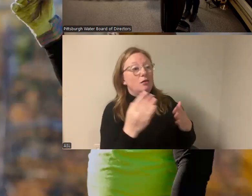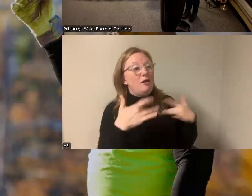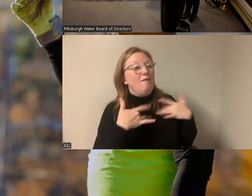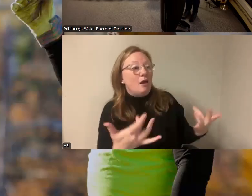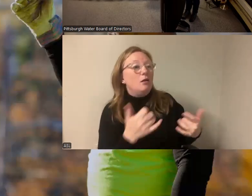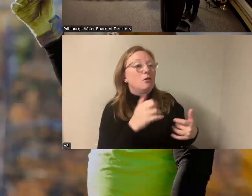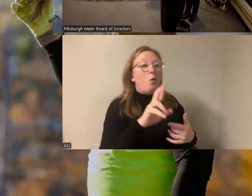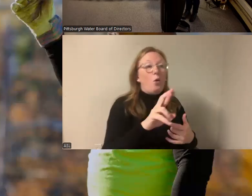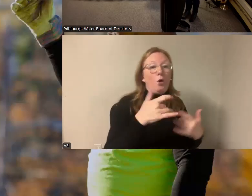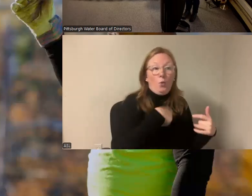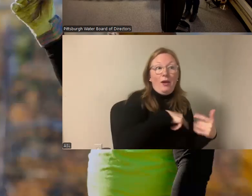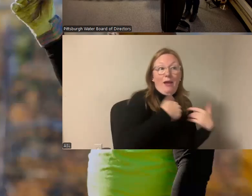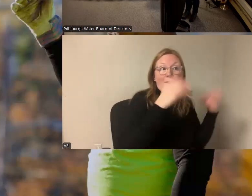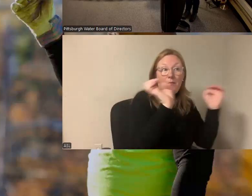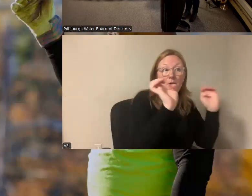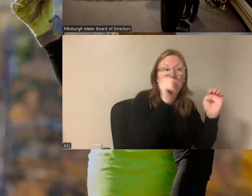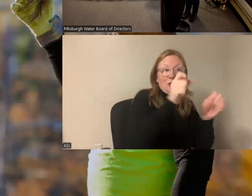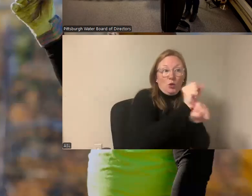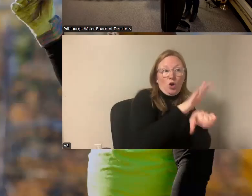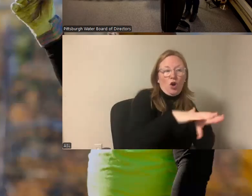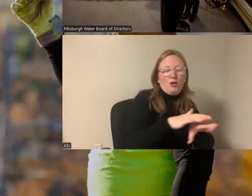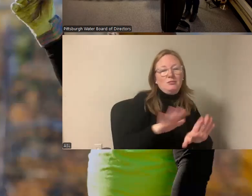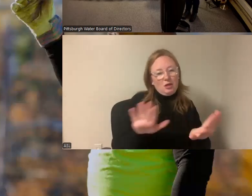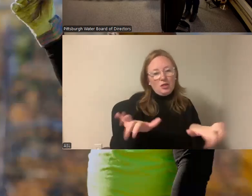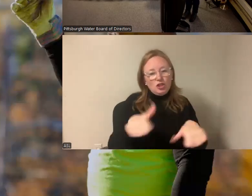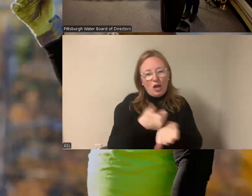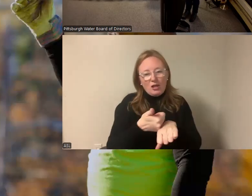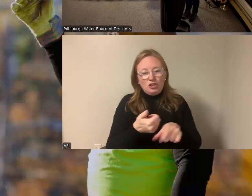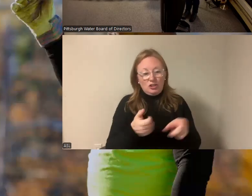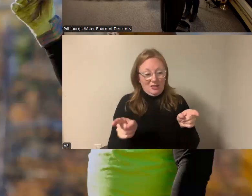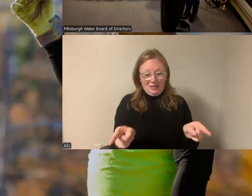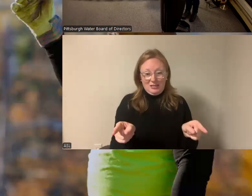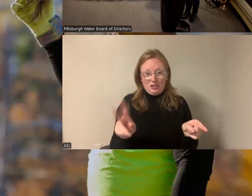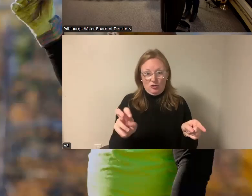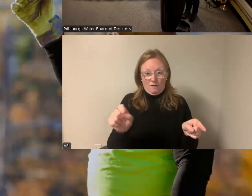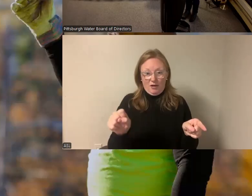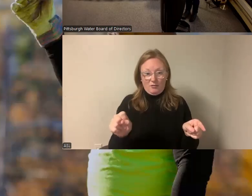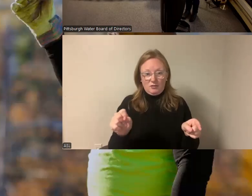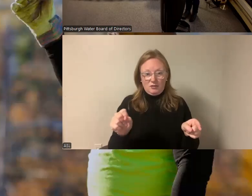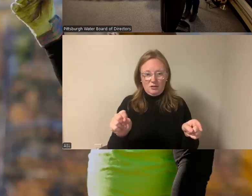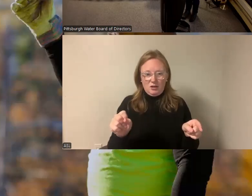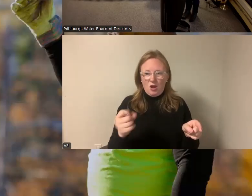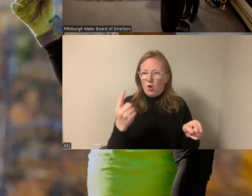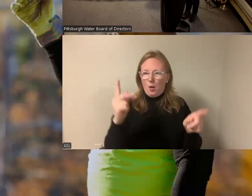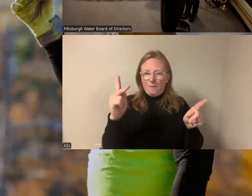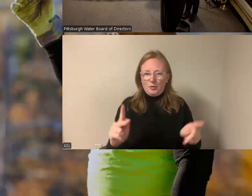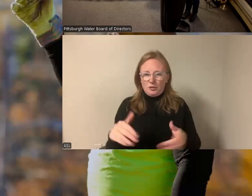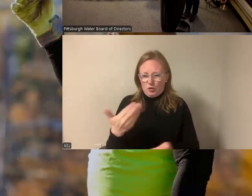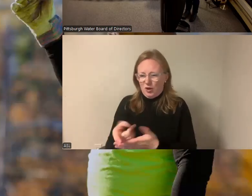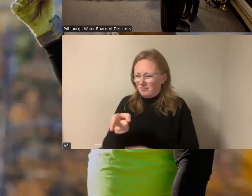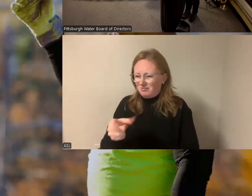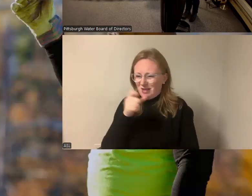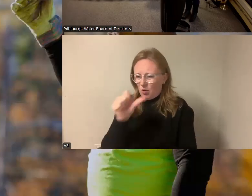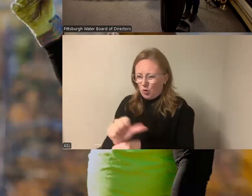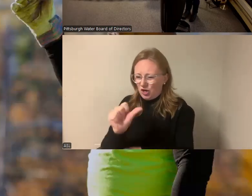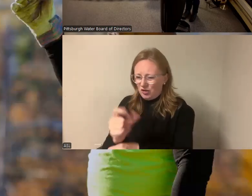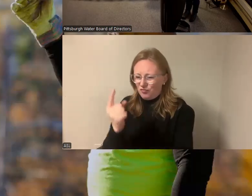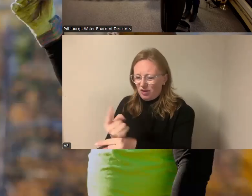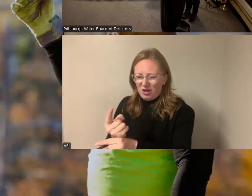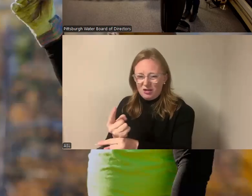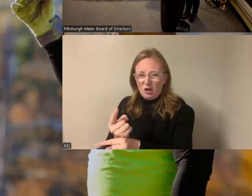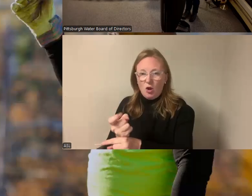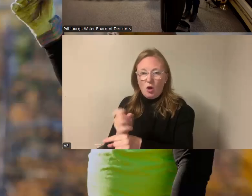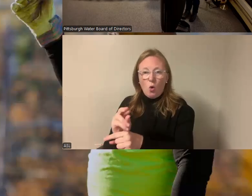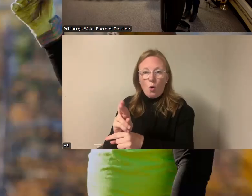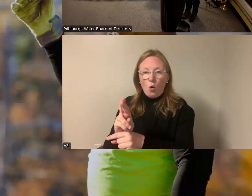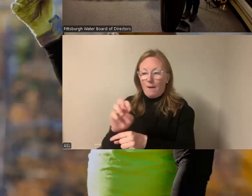work on it. The challenge can get to be is if those two valves on the map, they get out in the field and one of them isn't working quite right, or maybe it's paved over and they